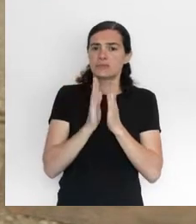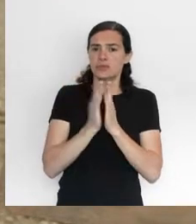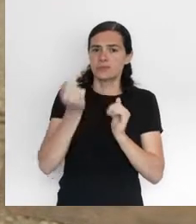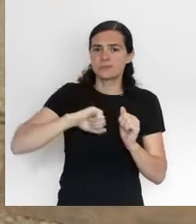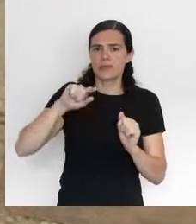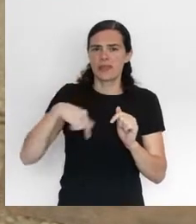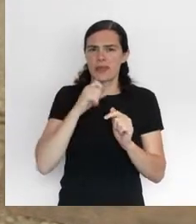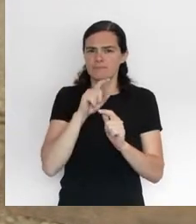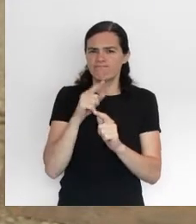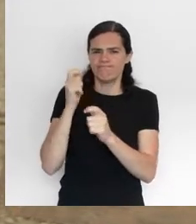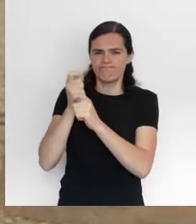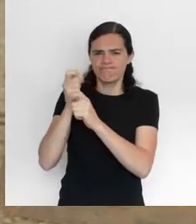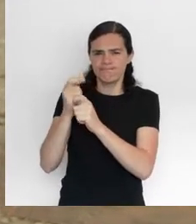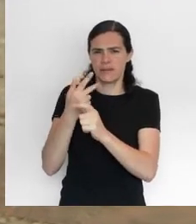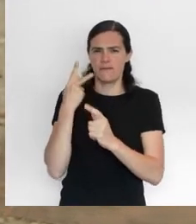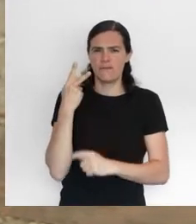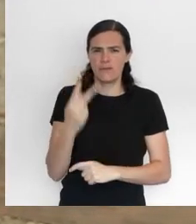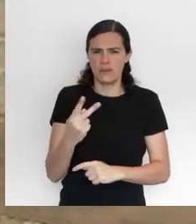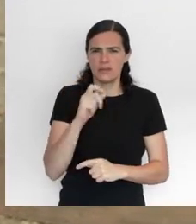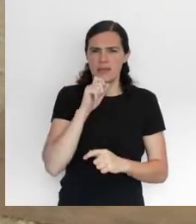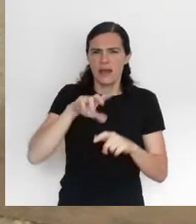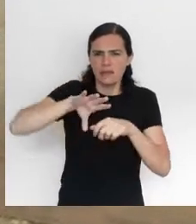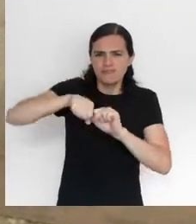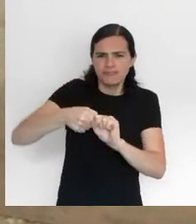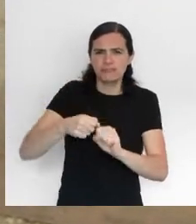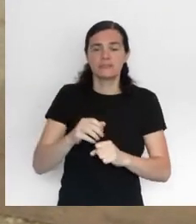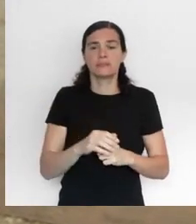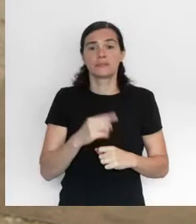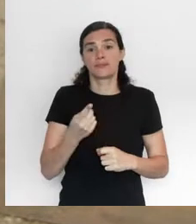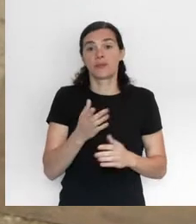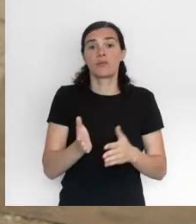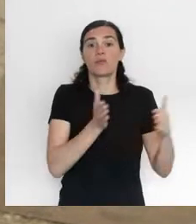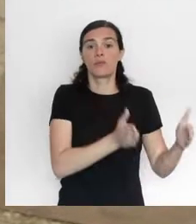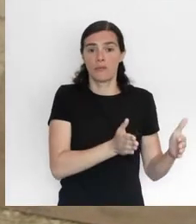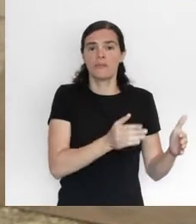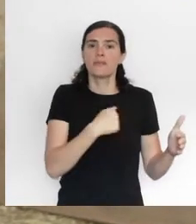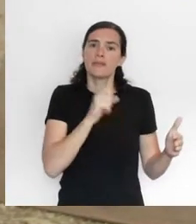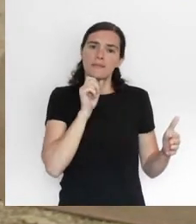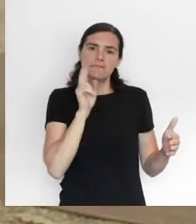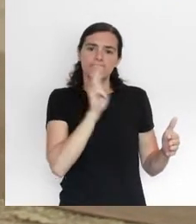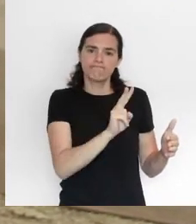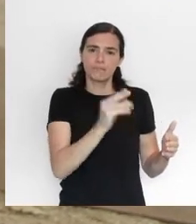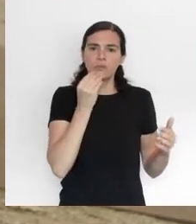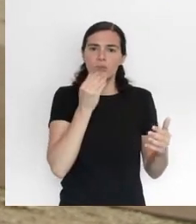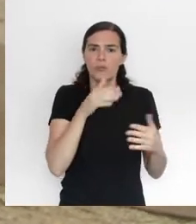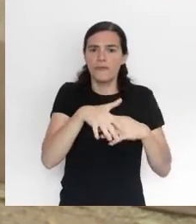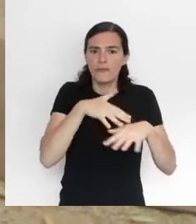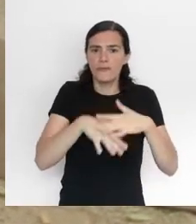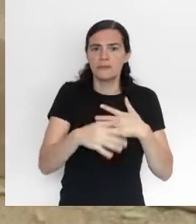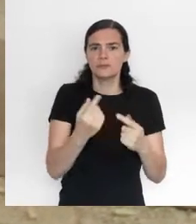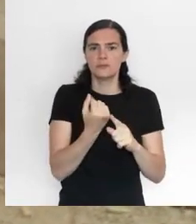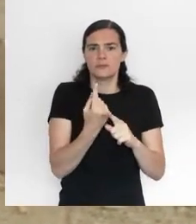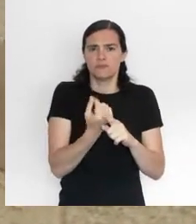the painting. This gesture is violent. It creates a fracture. So on one hand, it could be seen as